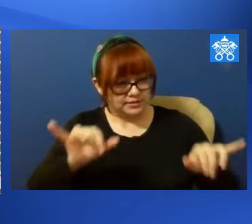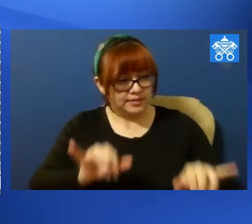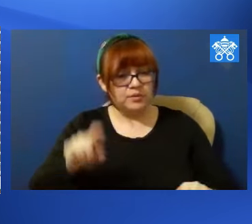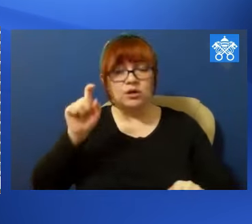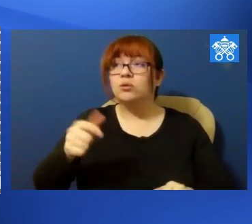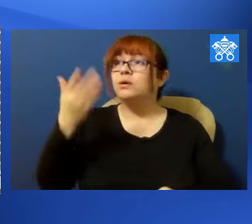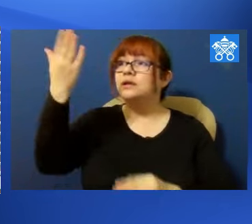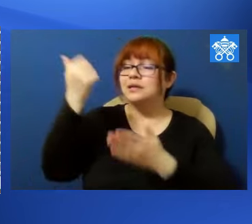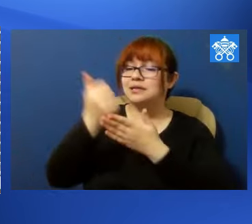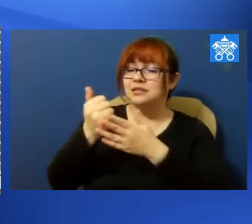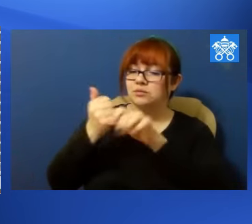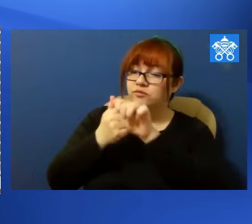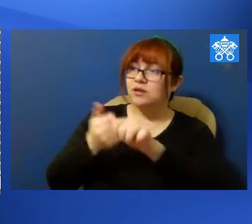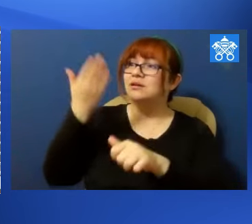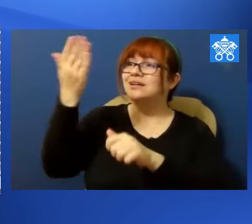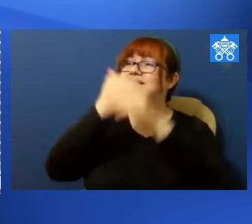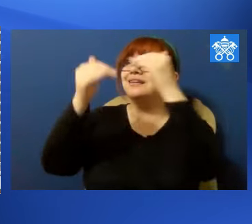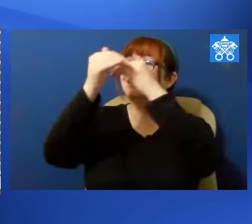feci, genum etterra. Amen.